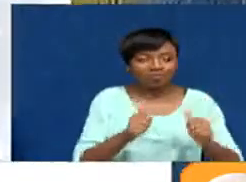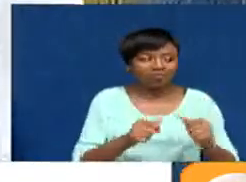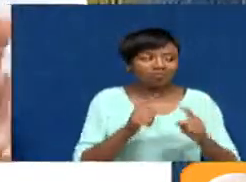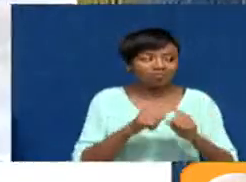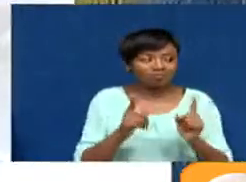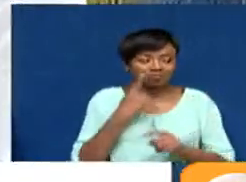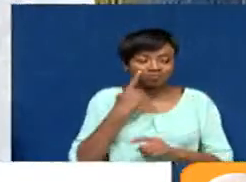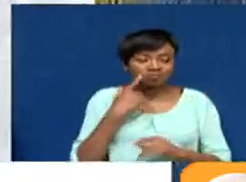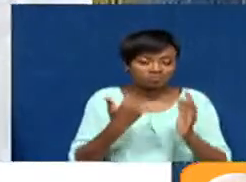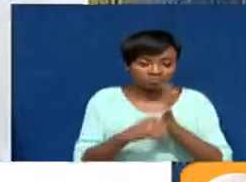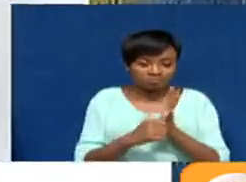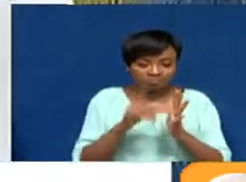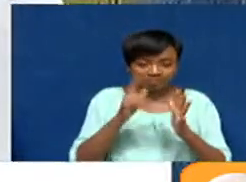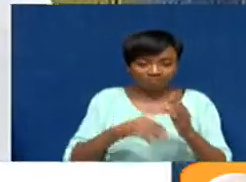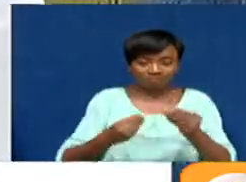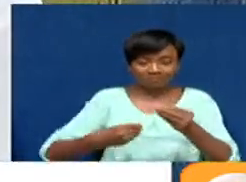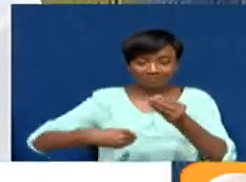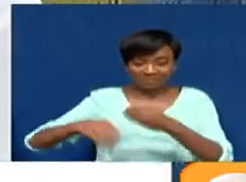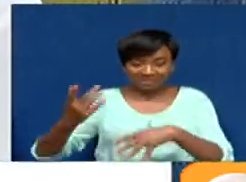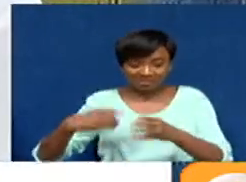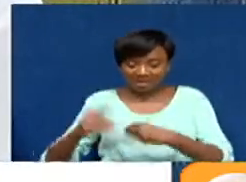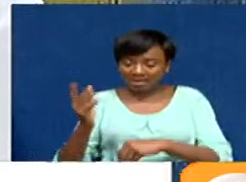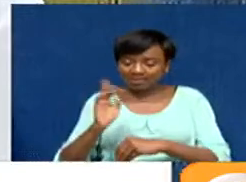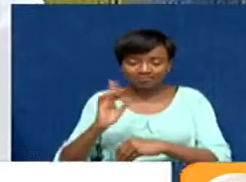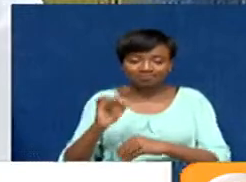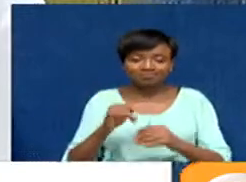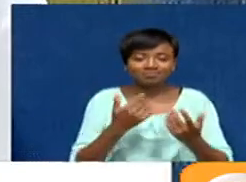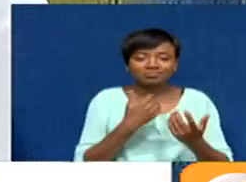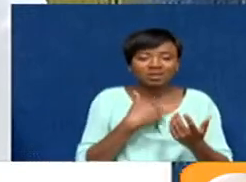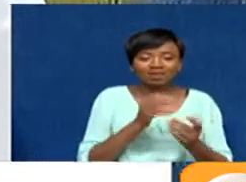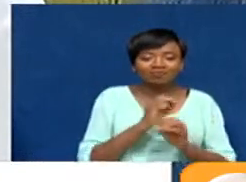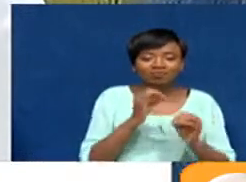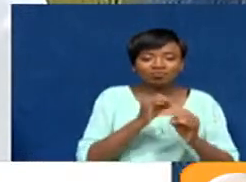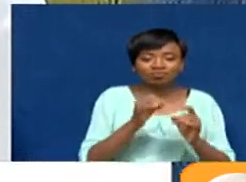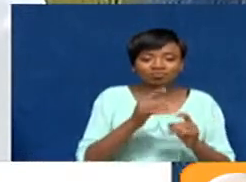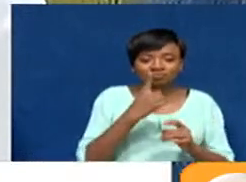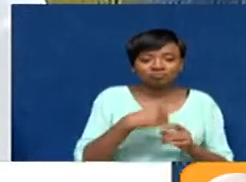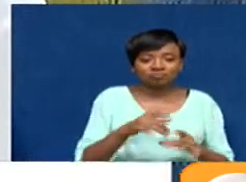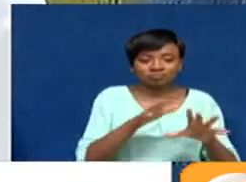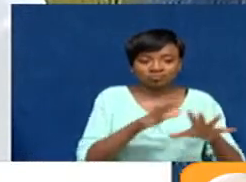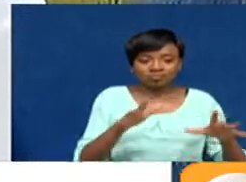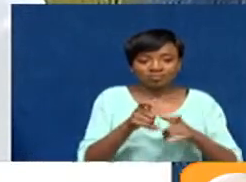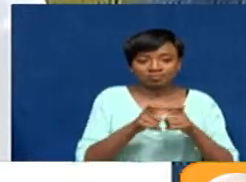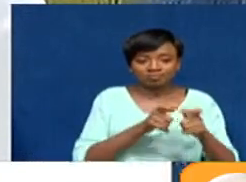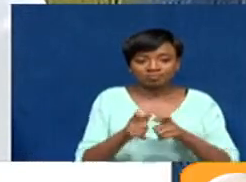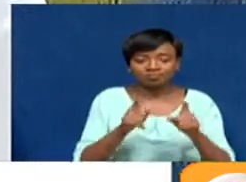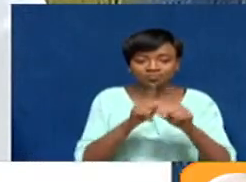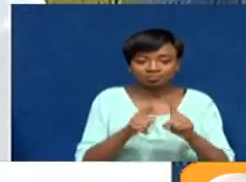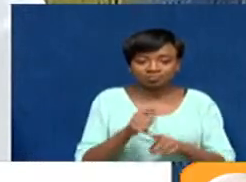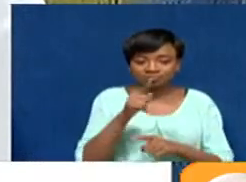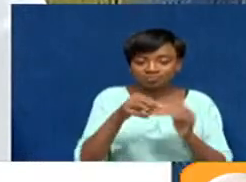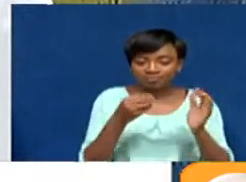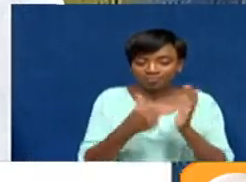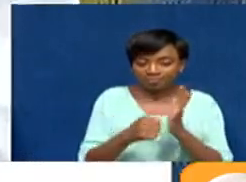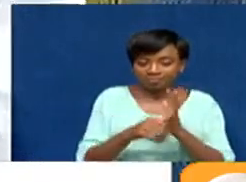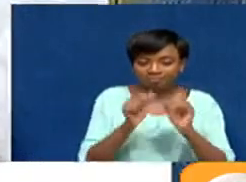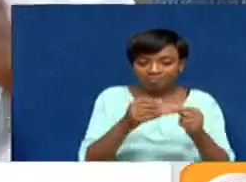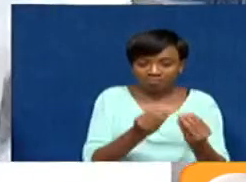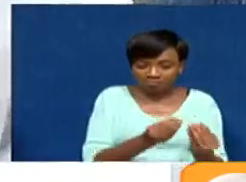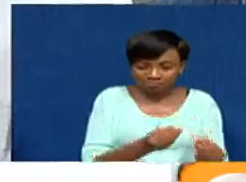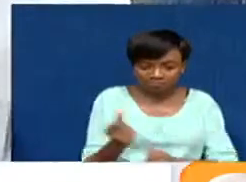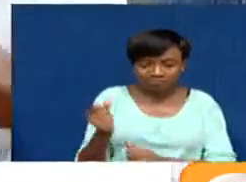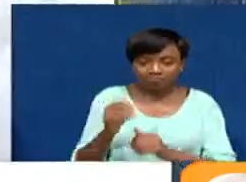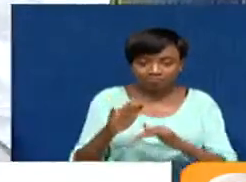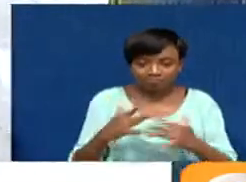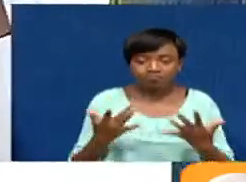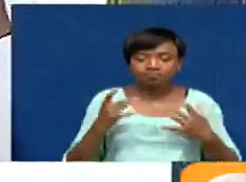supply. It's actually about the fact that we have what Martin has mentioned. Okay. So the best way for a shock to actually be absorbed in a market is for